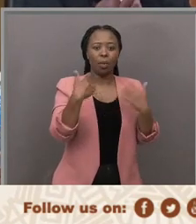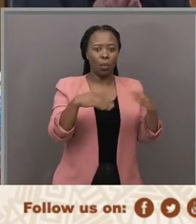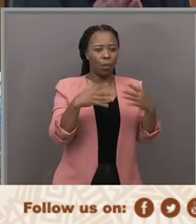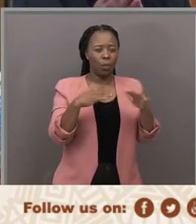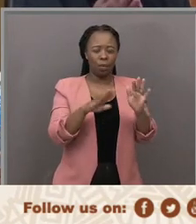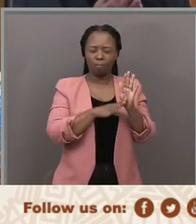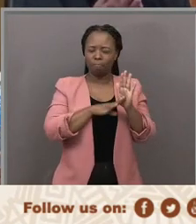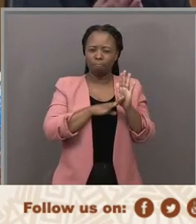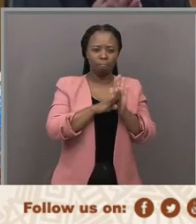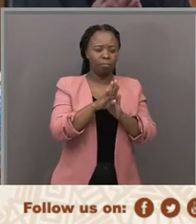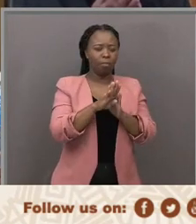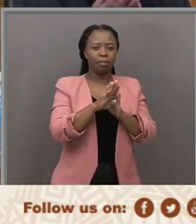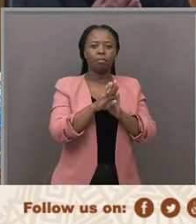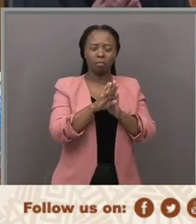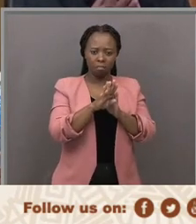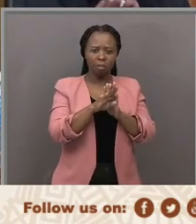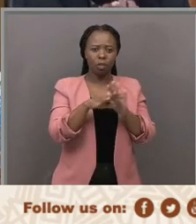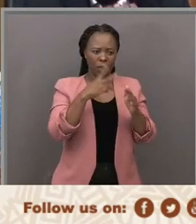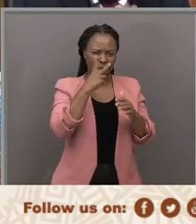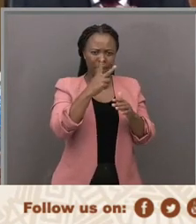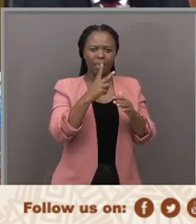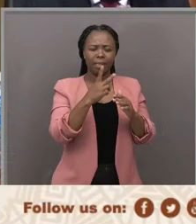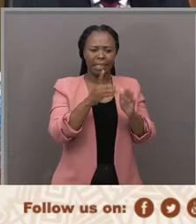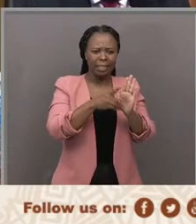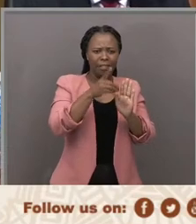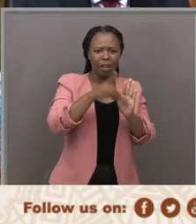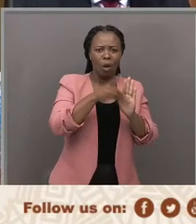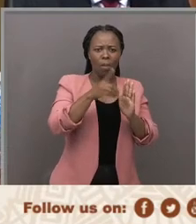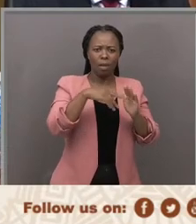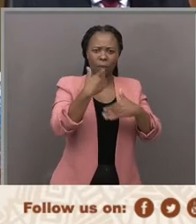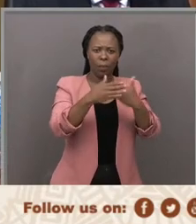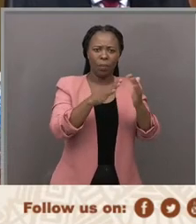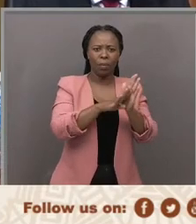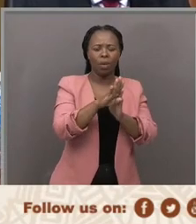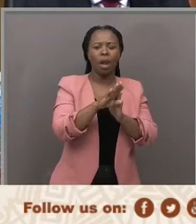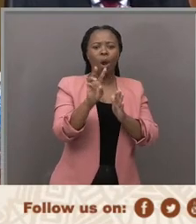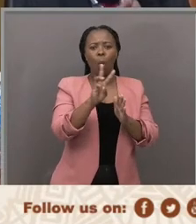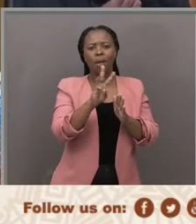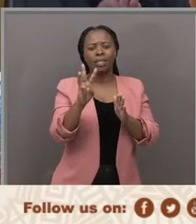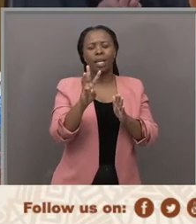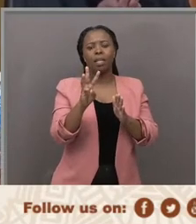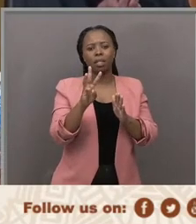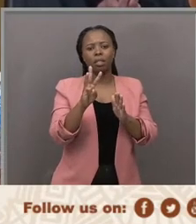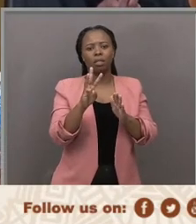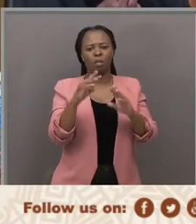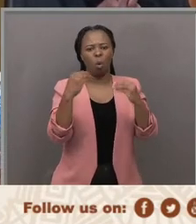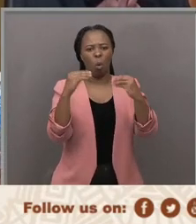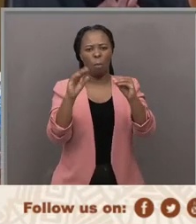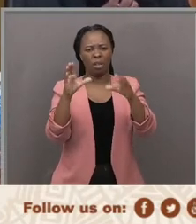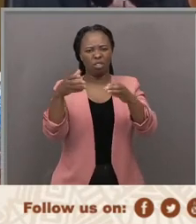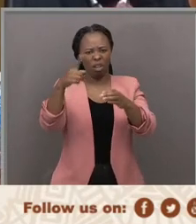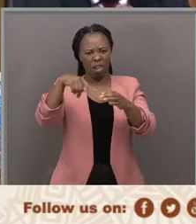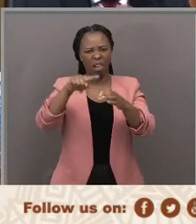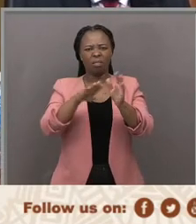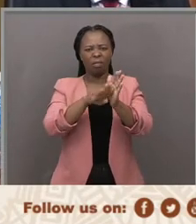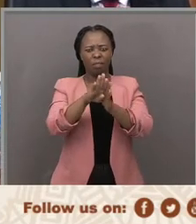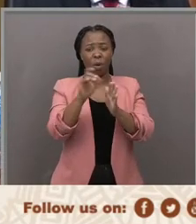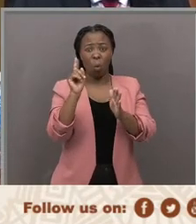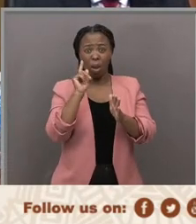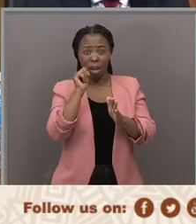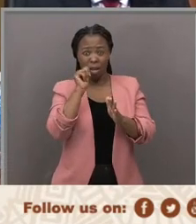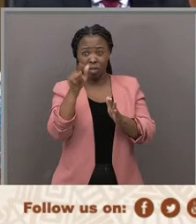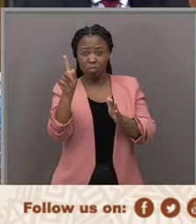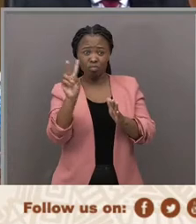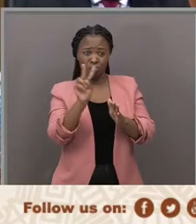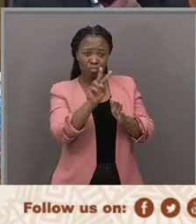also real progress with the development of the Western Commercial Precinct. When you go to OR Tambo, you can see